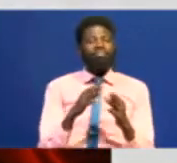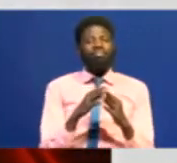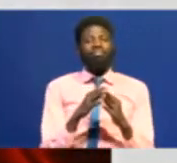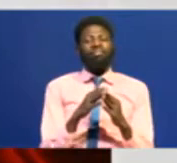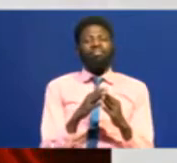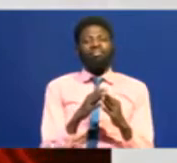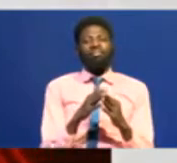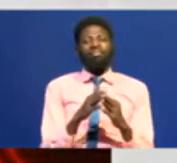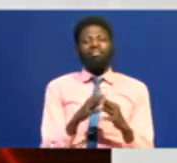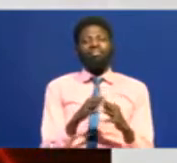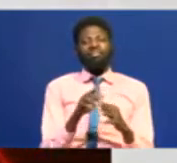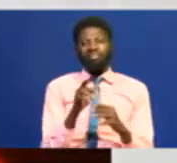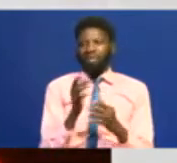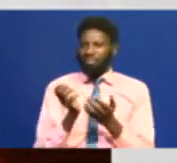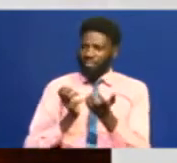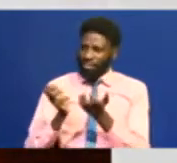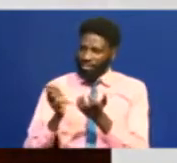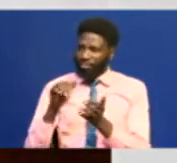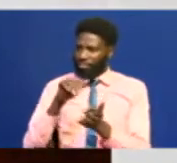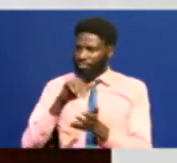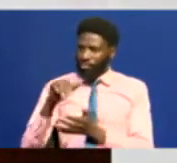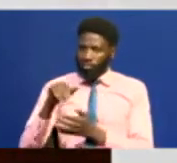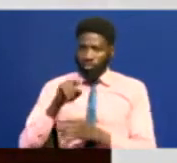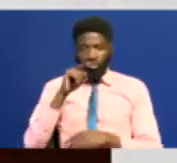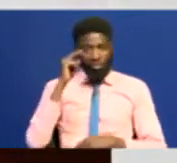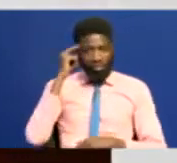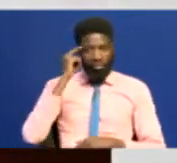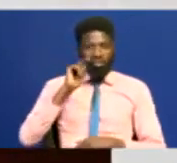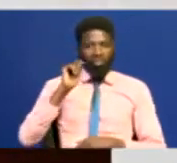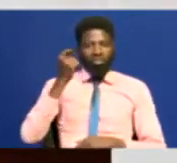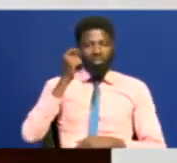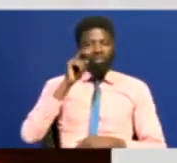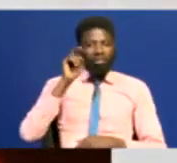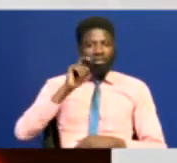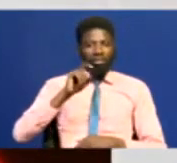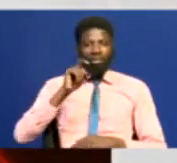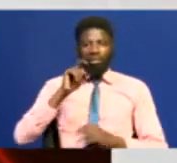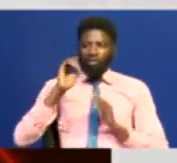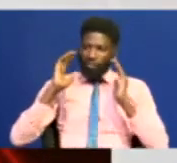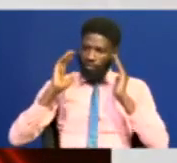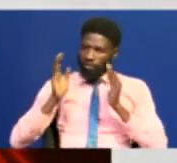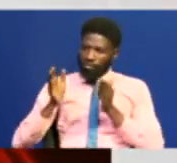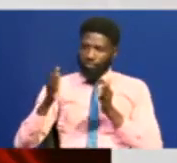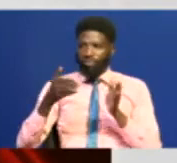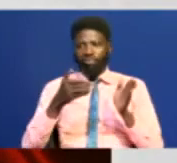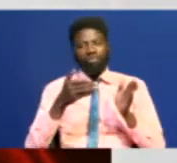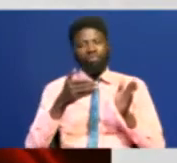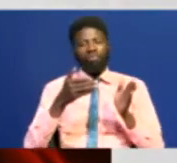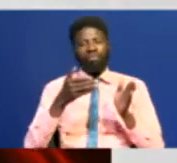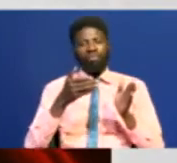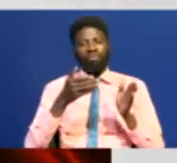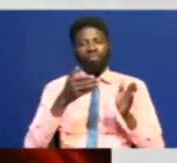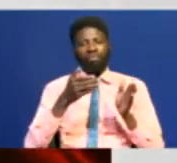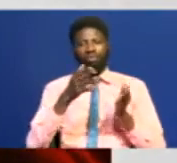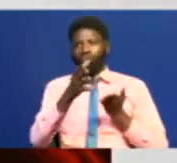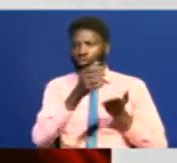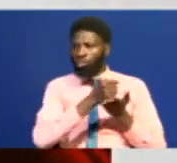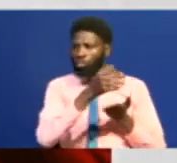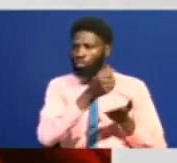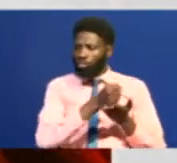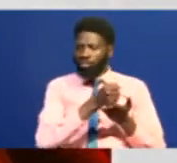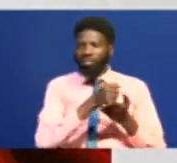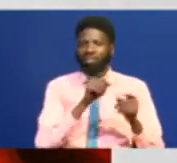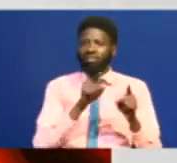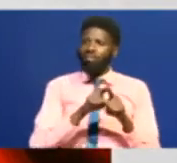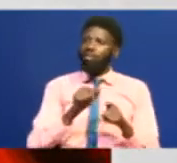aside from the entrepreneurial sector, do you think now Kenya should be shifting, just you've just said, from the employment sector all the way to the informal